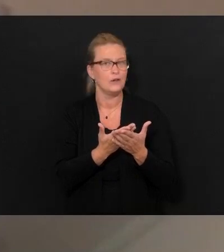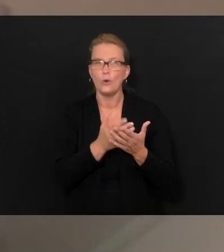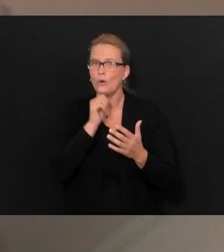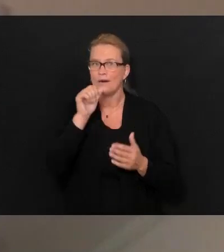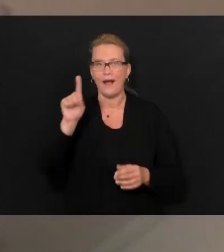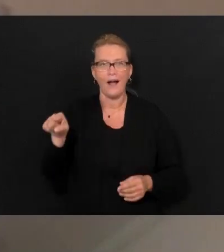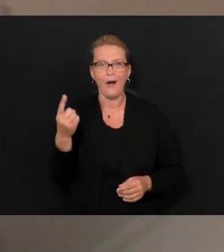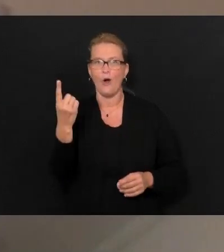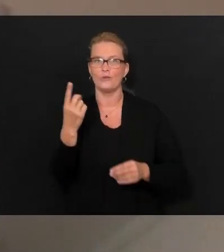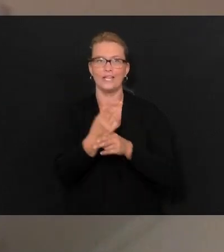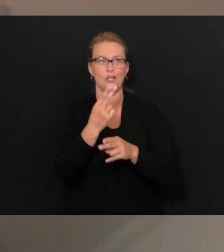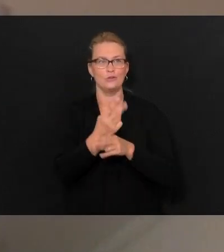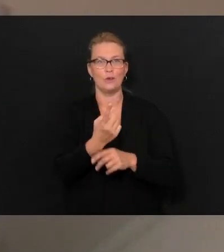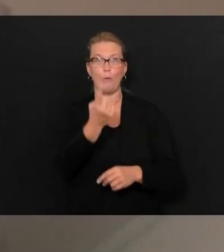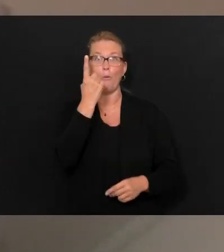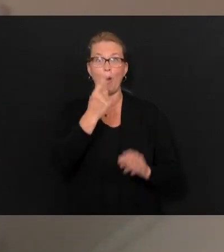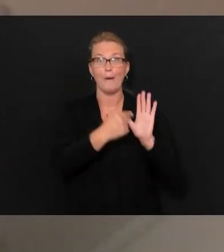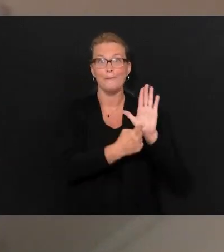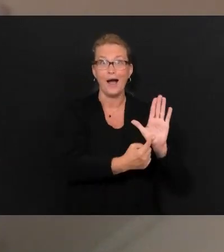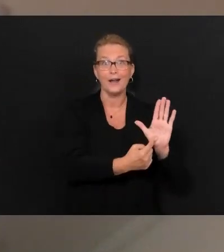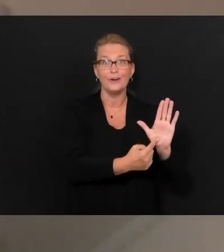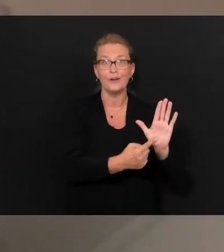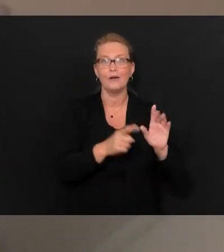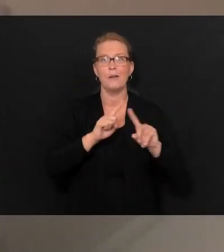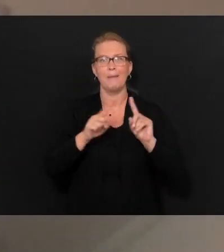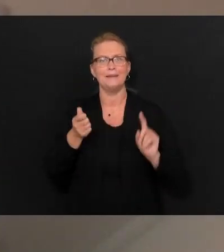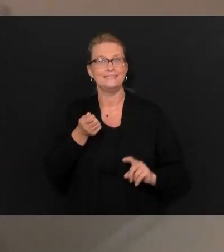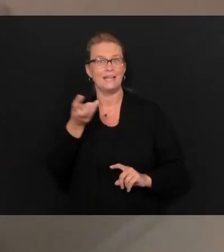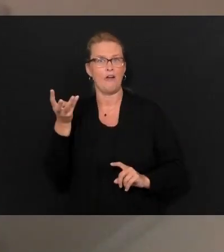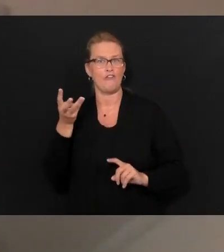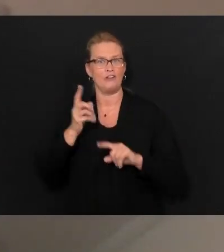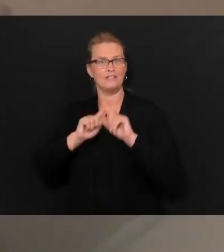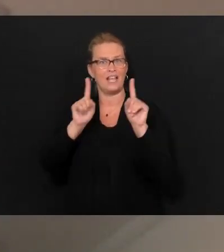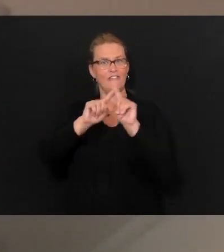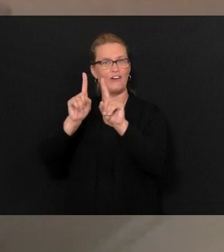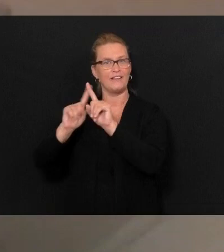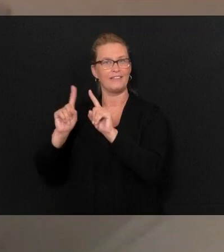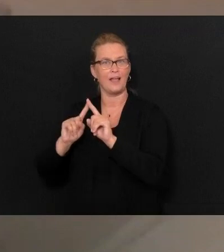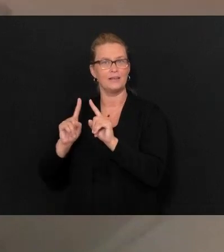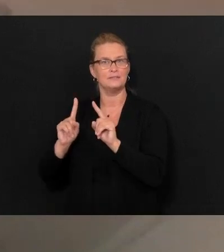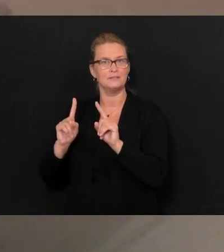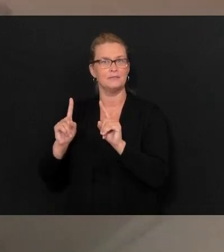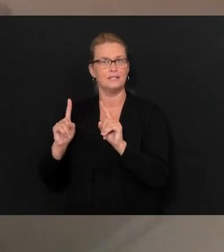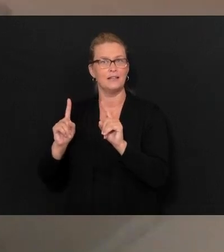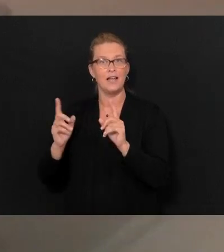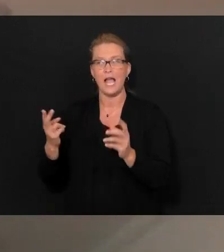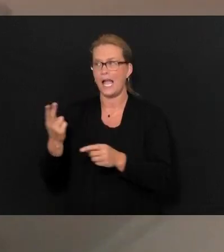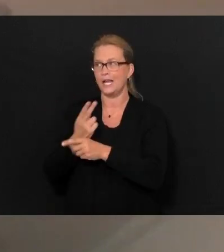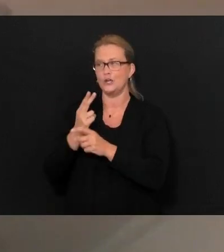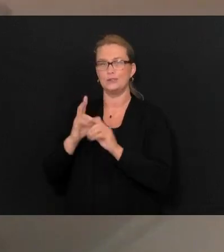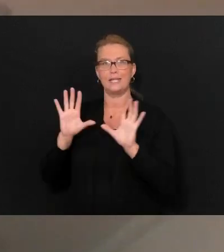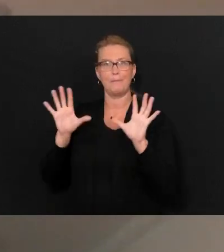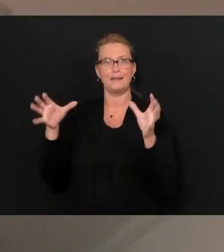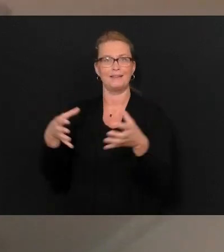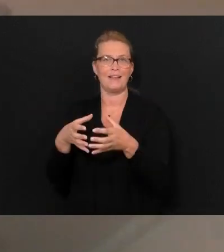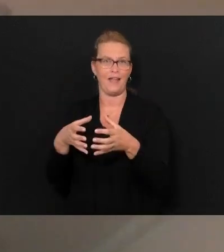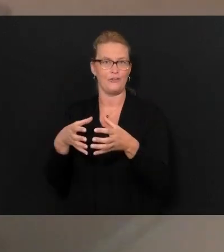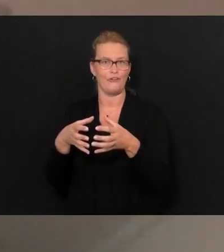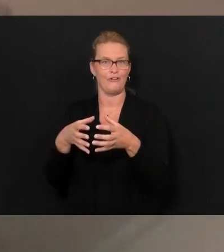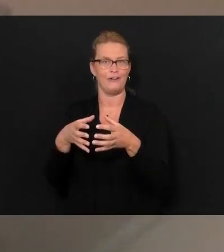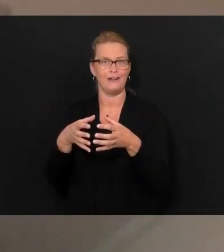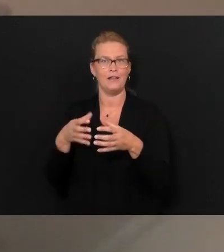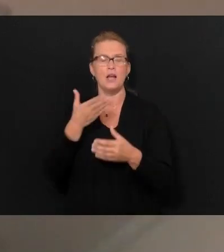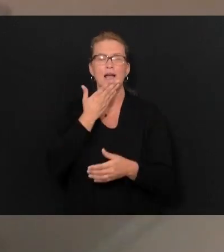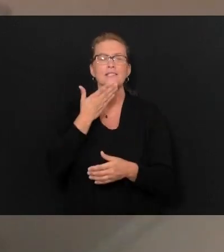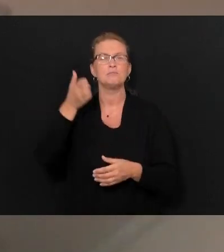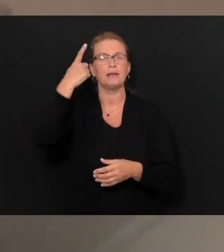just using one model, we're using several models and combining those in a way that we believe will be the best for